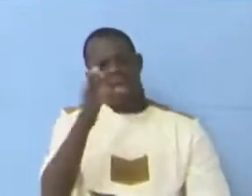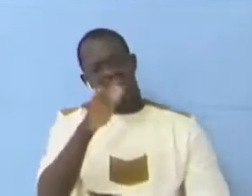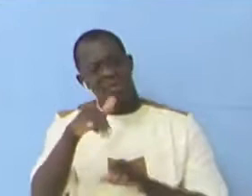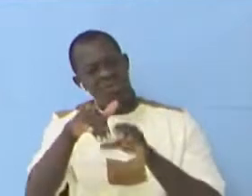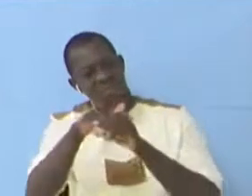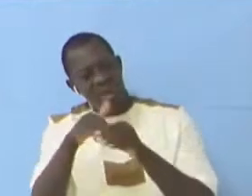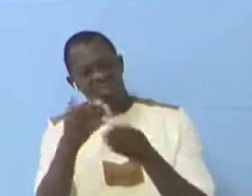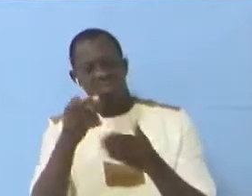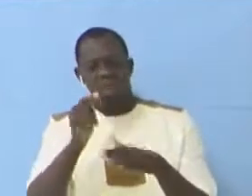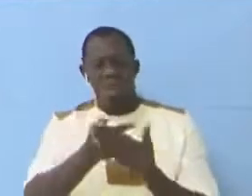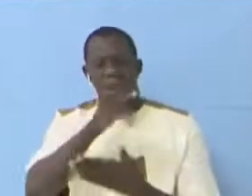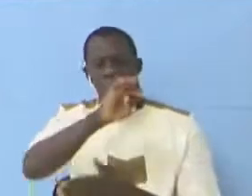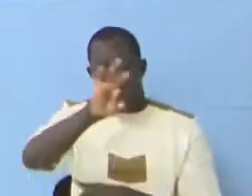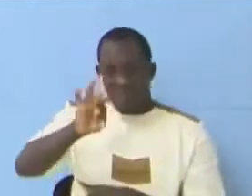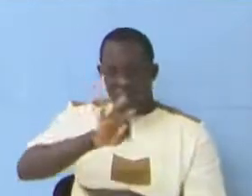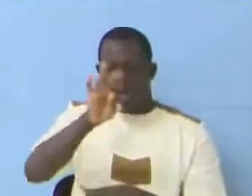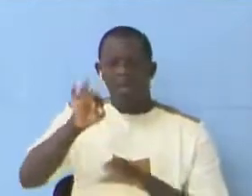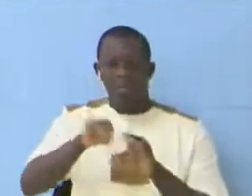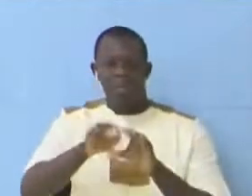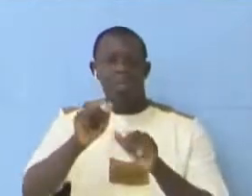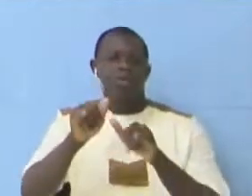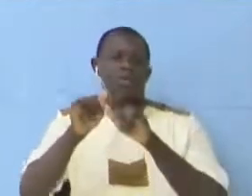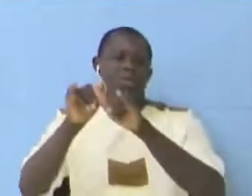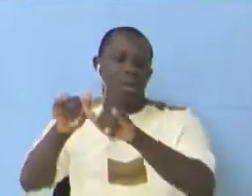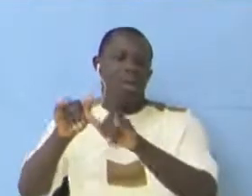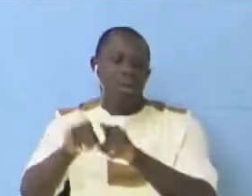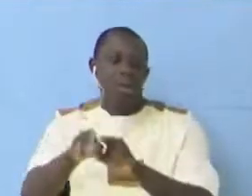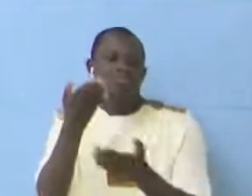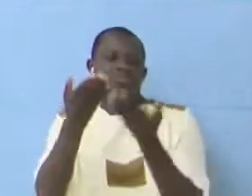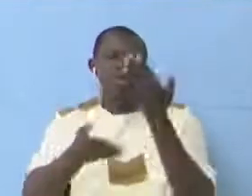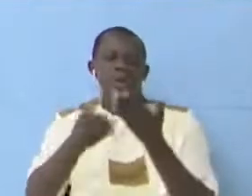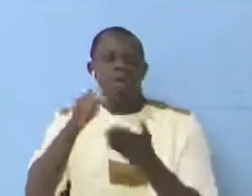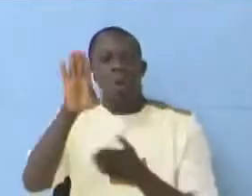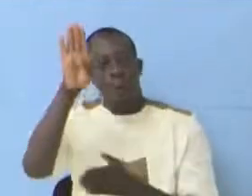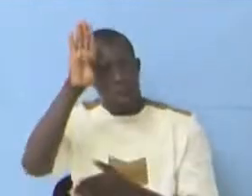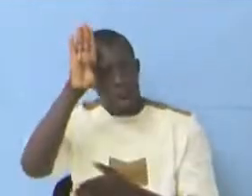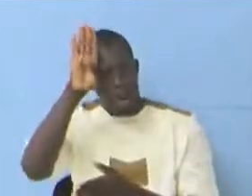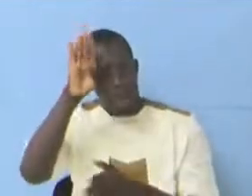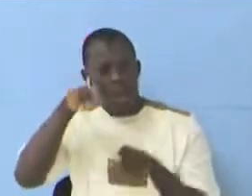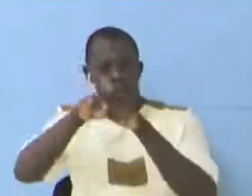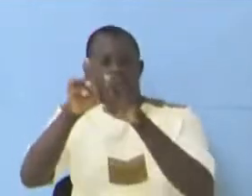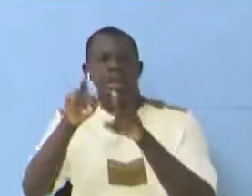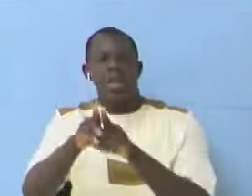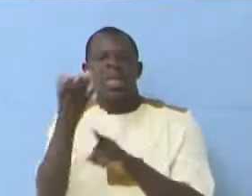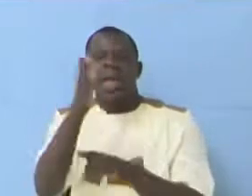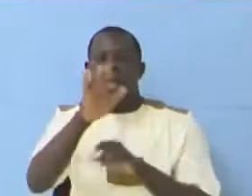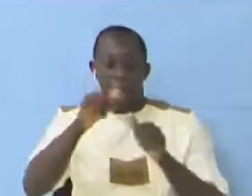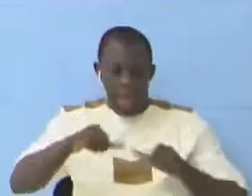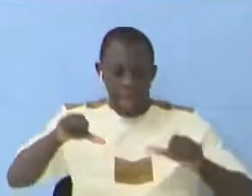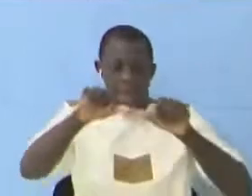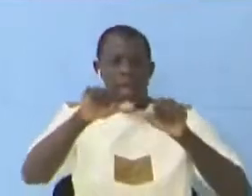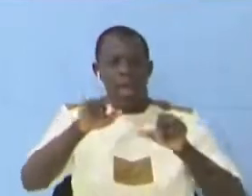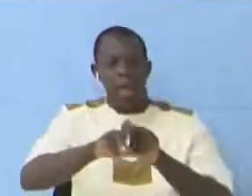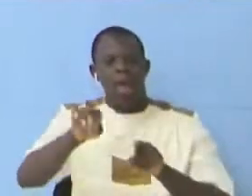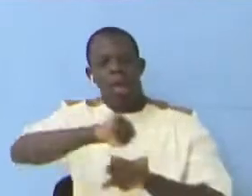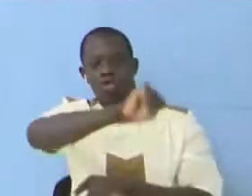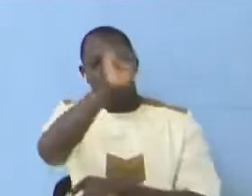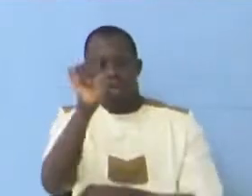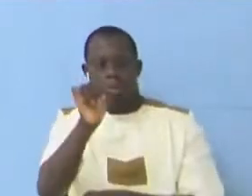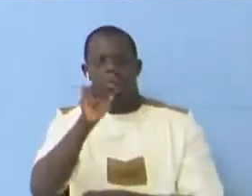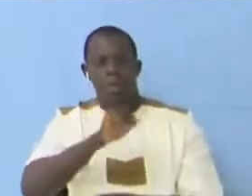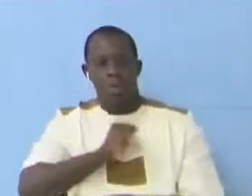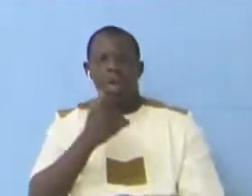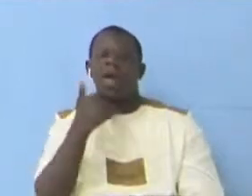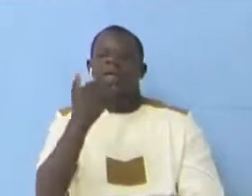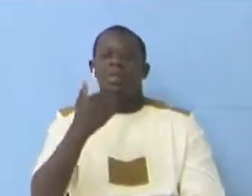family whom I can spend the rest of my holiday with in any part of Europe. ci la ma laaj ndax am naa benn mbokk boo xam ne